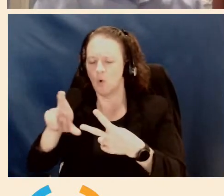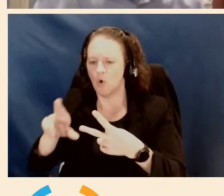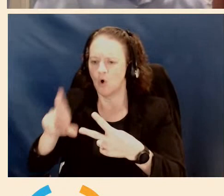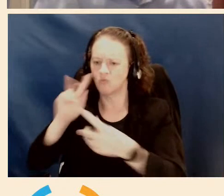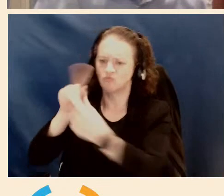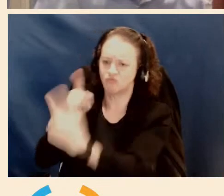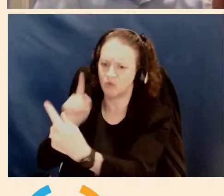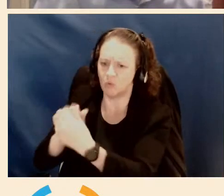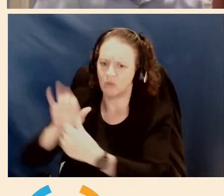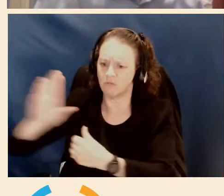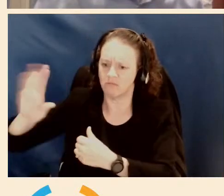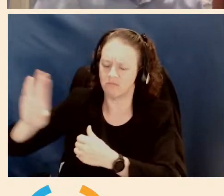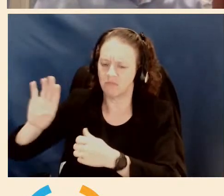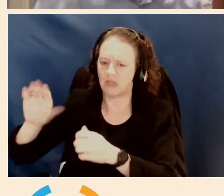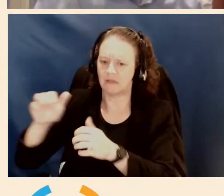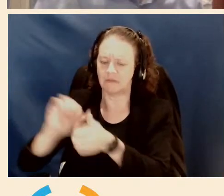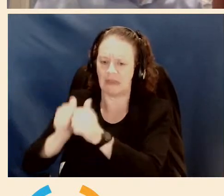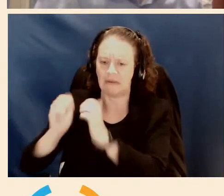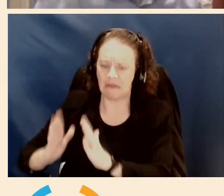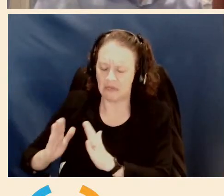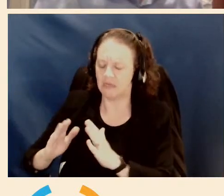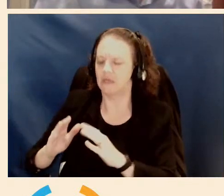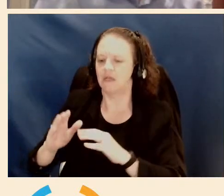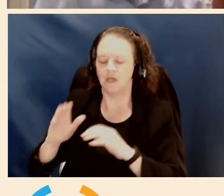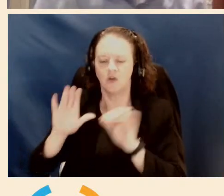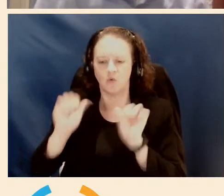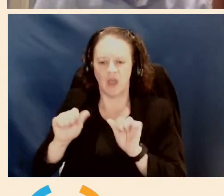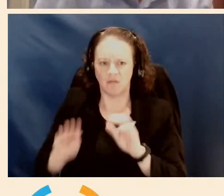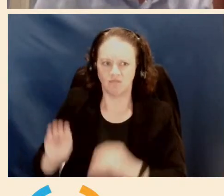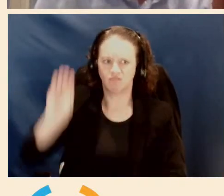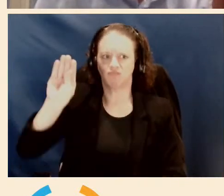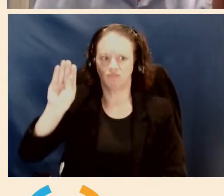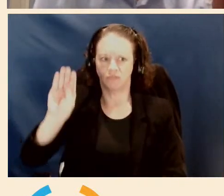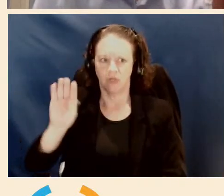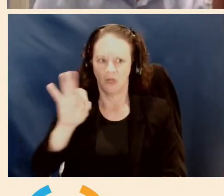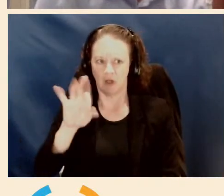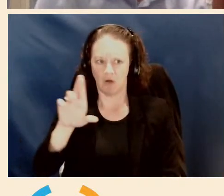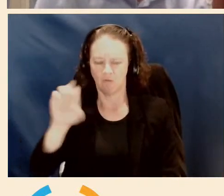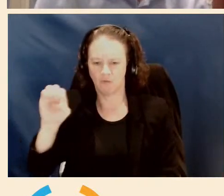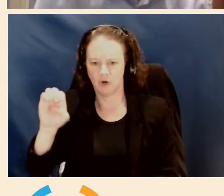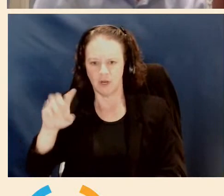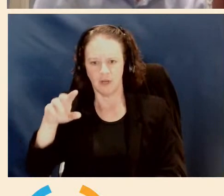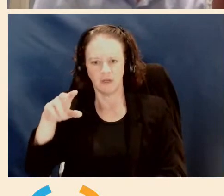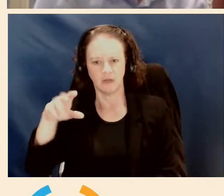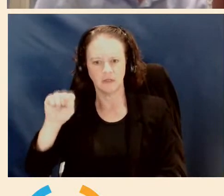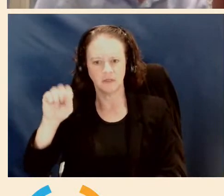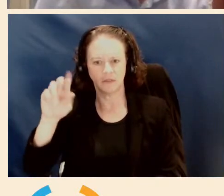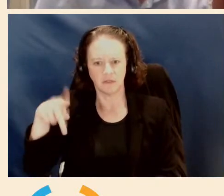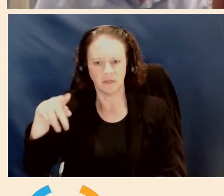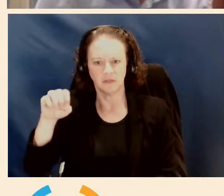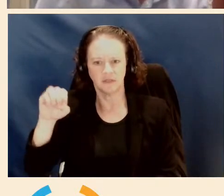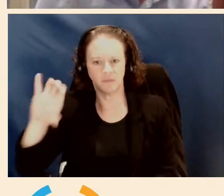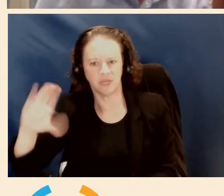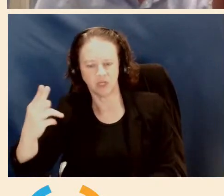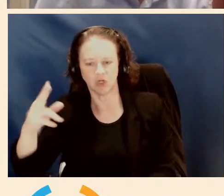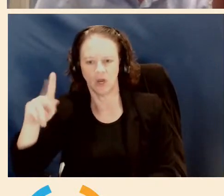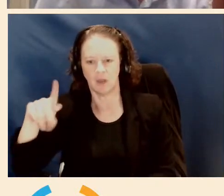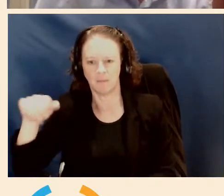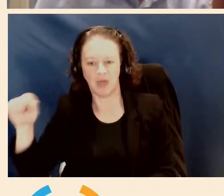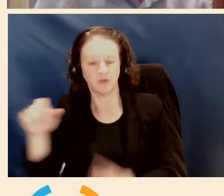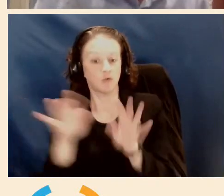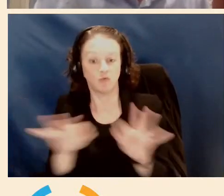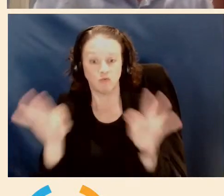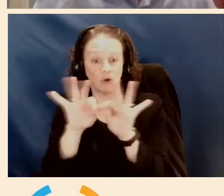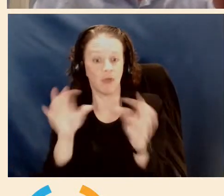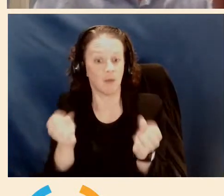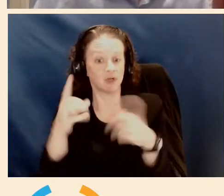speech pass. Each candidate has 2 of those passes, each of which are worth 30 seconds. Finally, we'll close the debate with a 2-minute